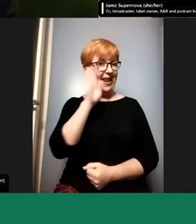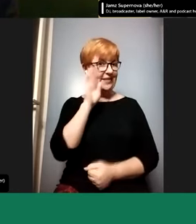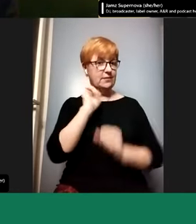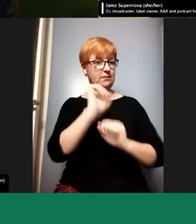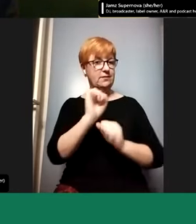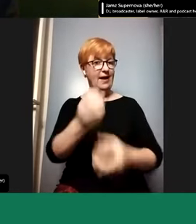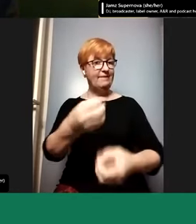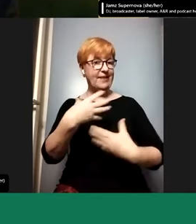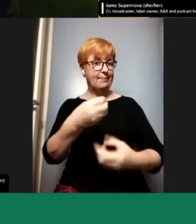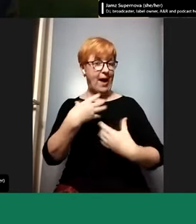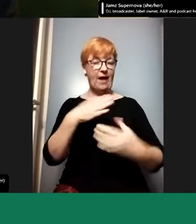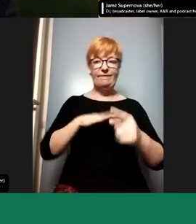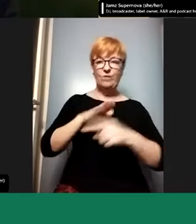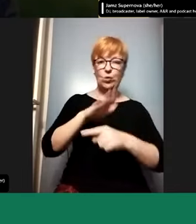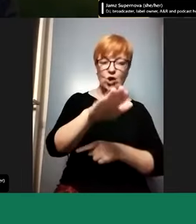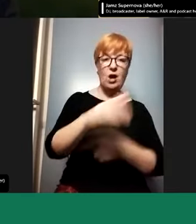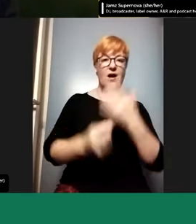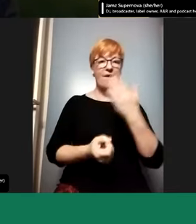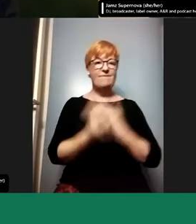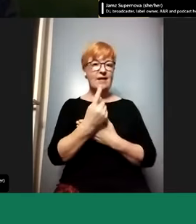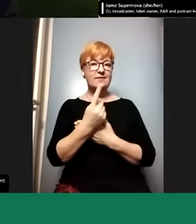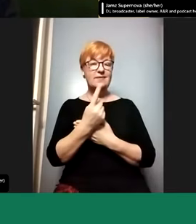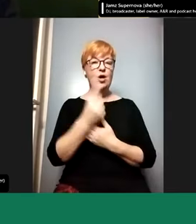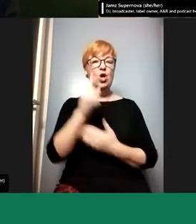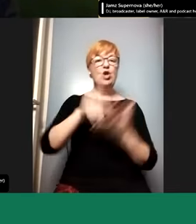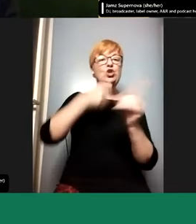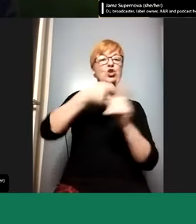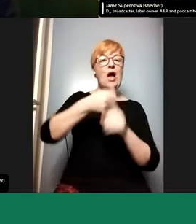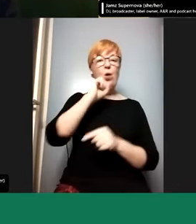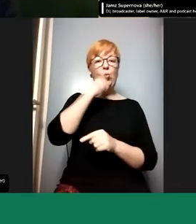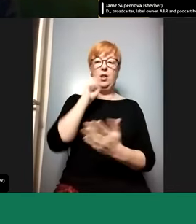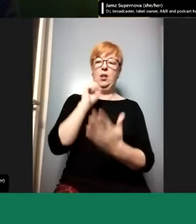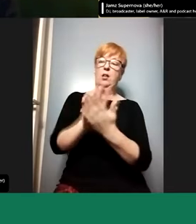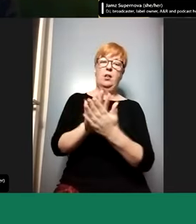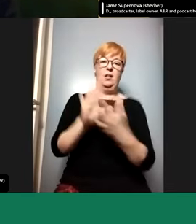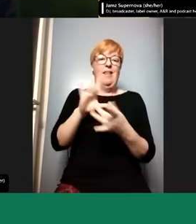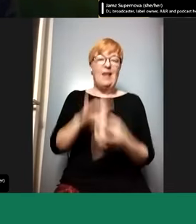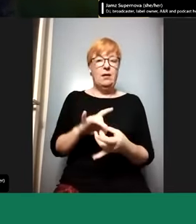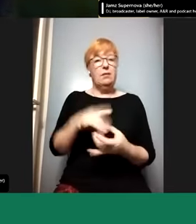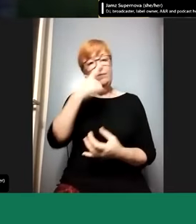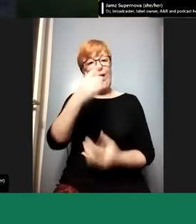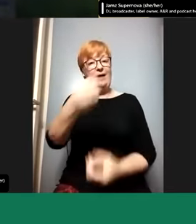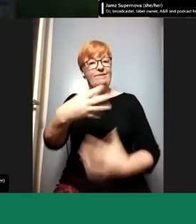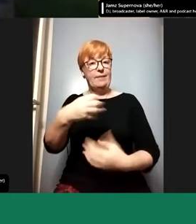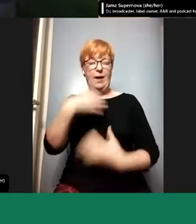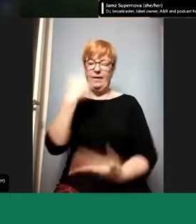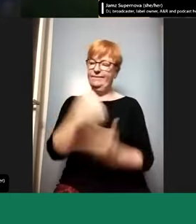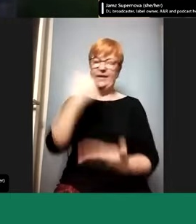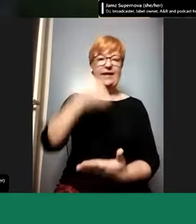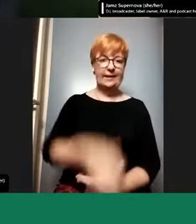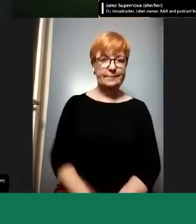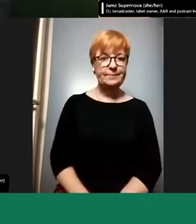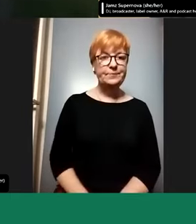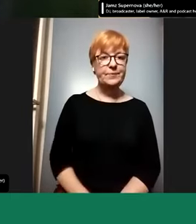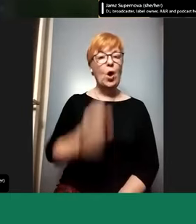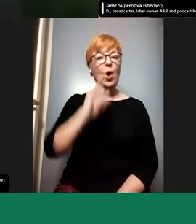future events. So Jack will be posting a link in the chat. So if you could give us any feedback, that would be great. We will be